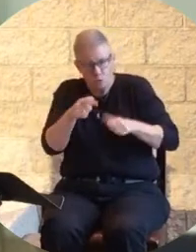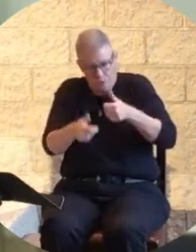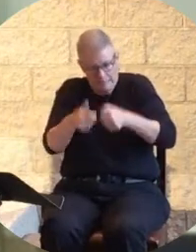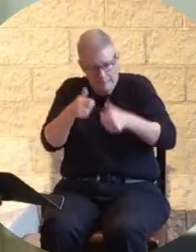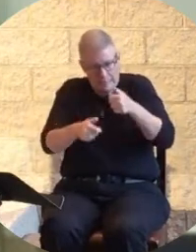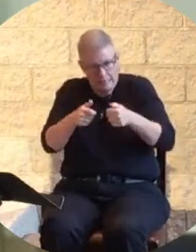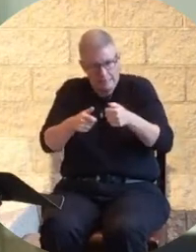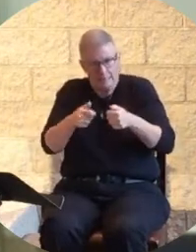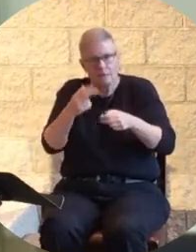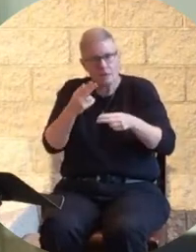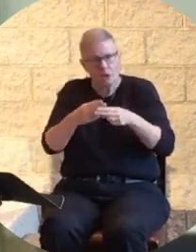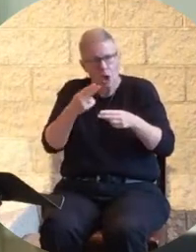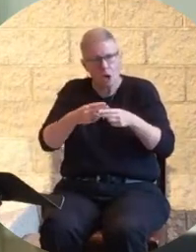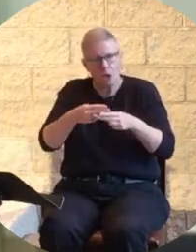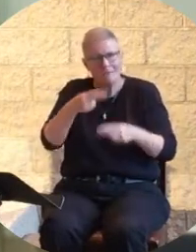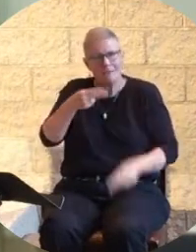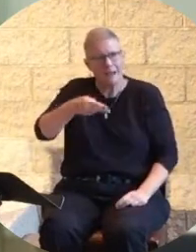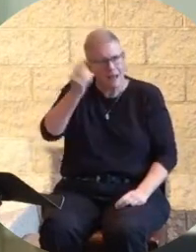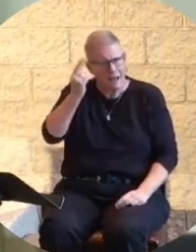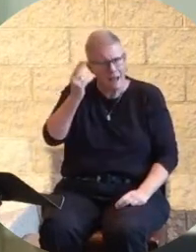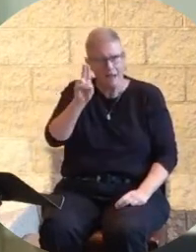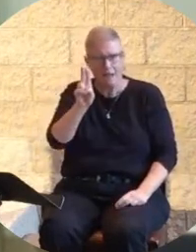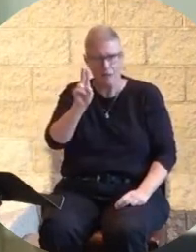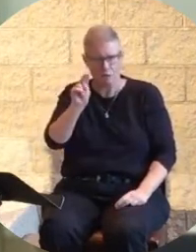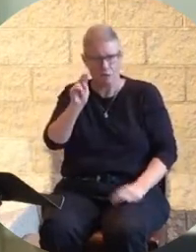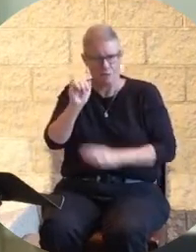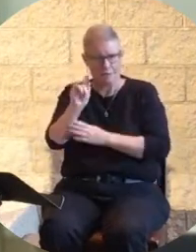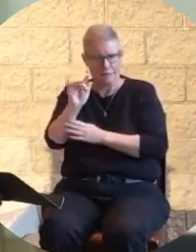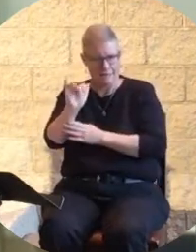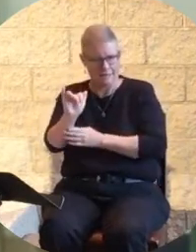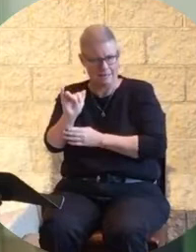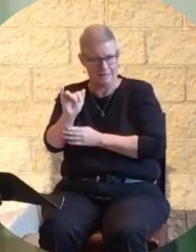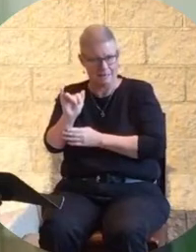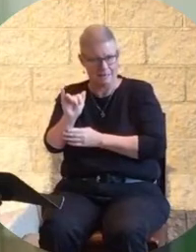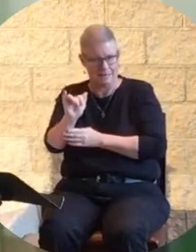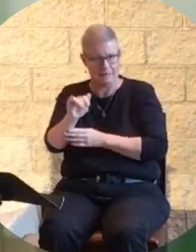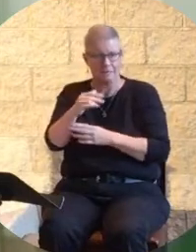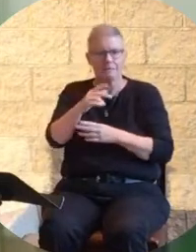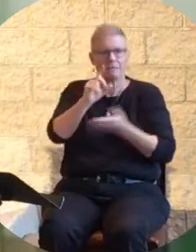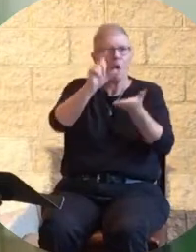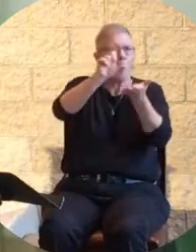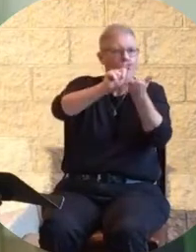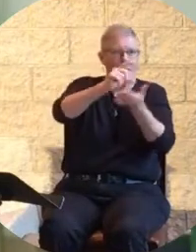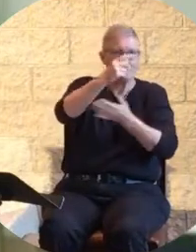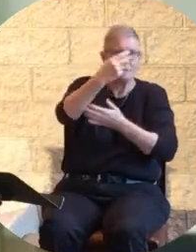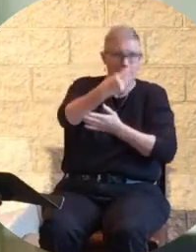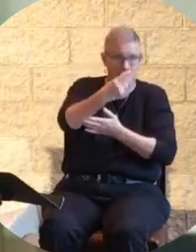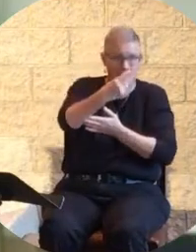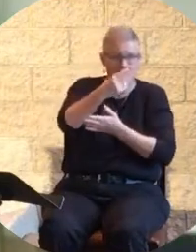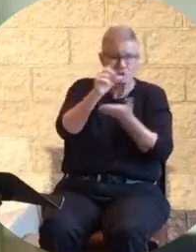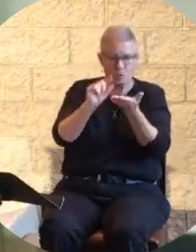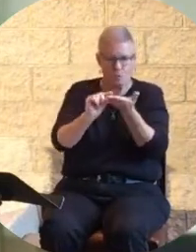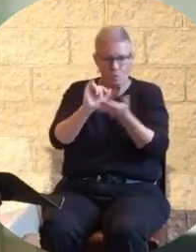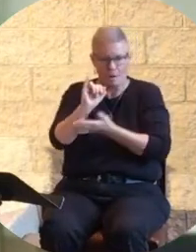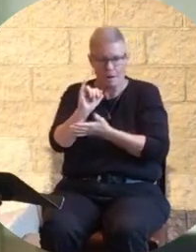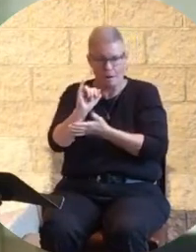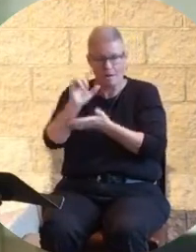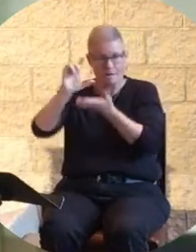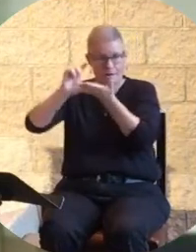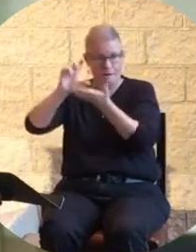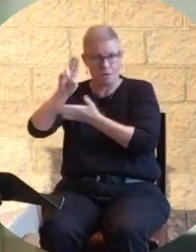be up on the screen if I'm not mistaken, right, Jay? Hi Unity, capital H, little I, capital U, Unity,